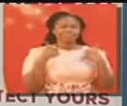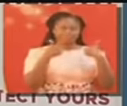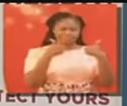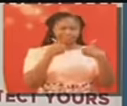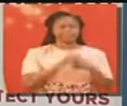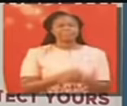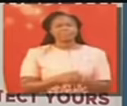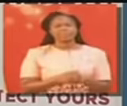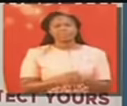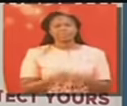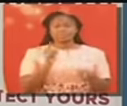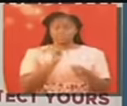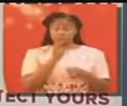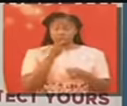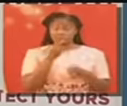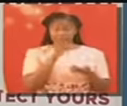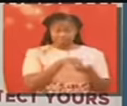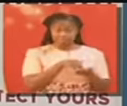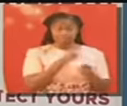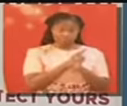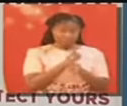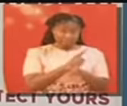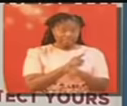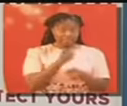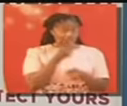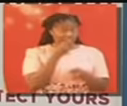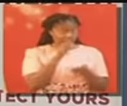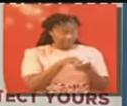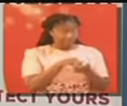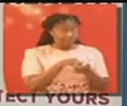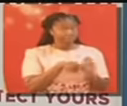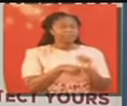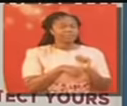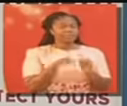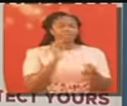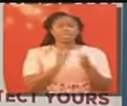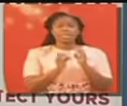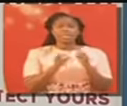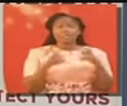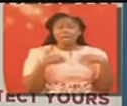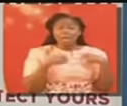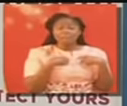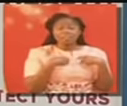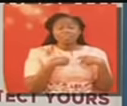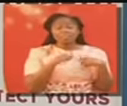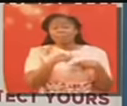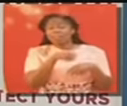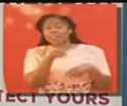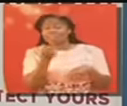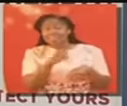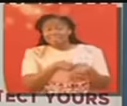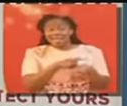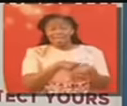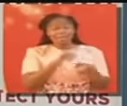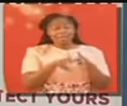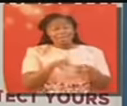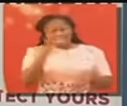again rightly pointed out, in knowing what to do if we have another respiratory epidemic at any point in time,